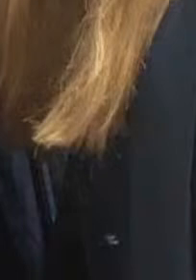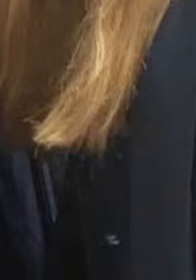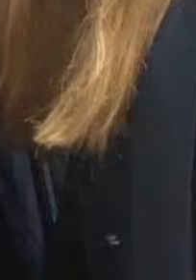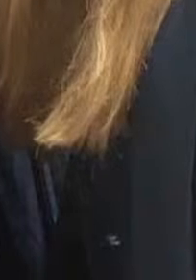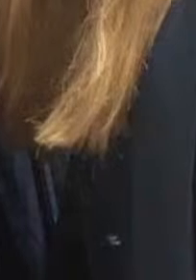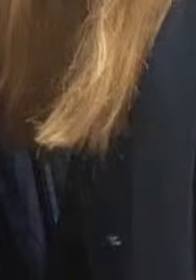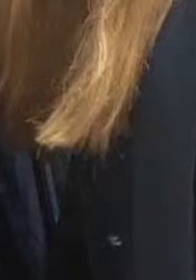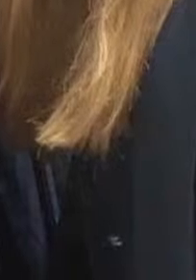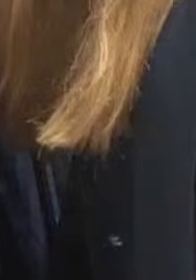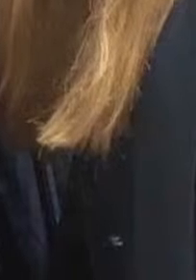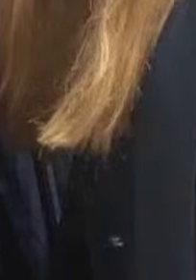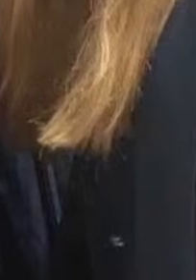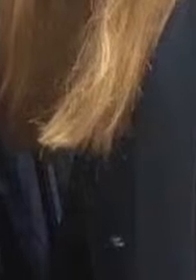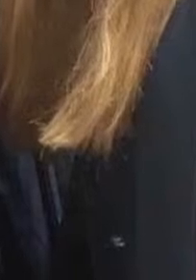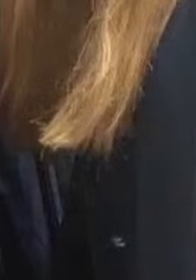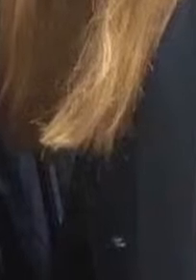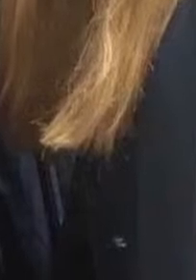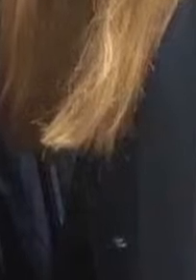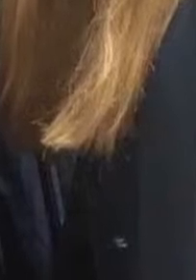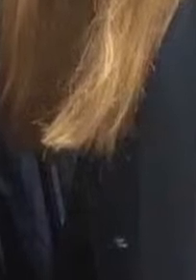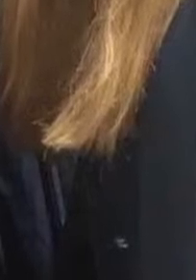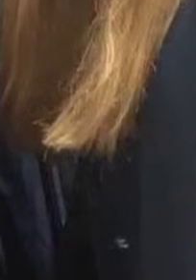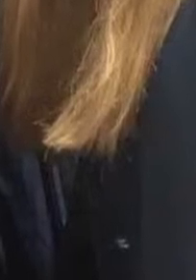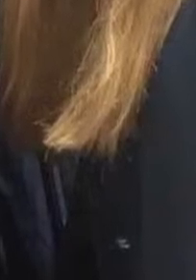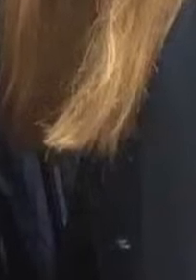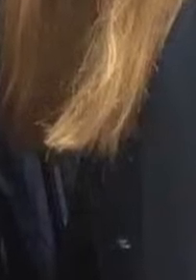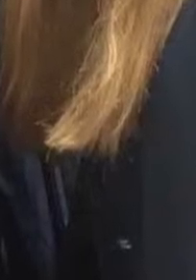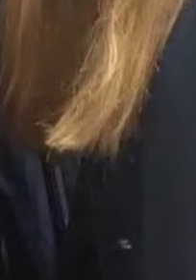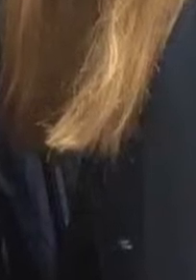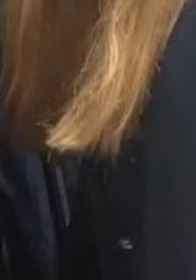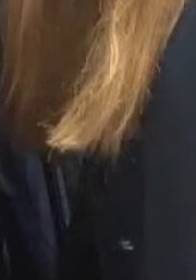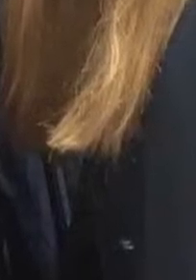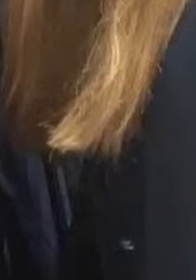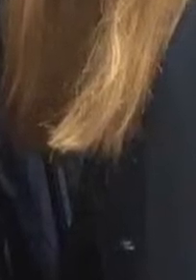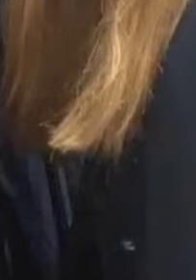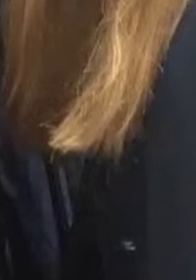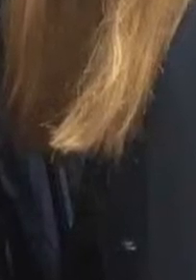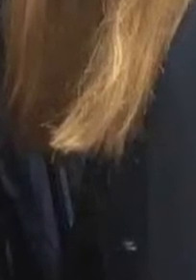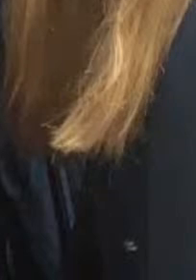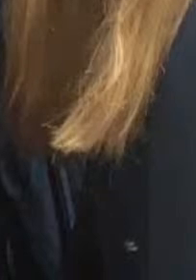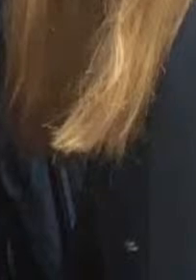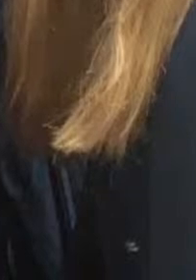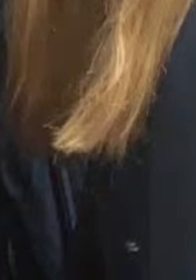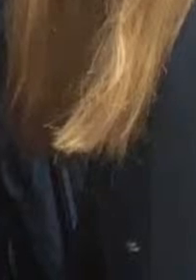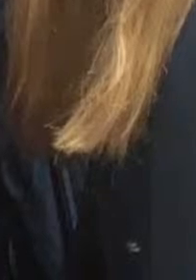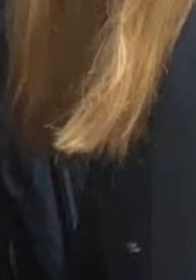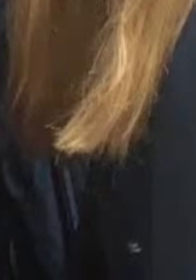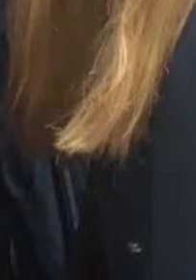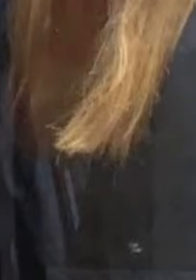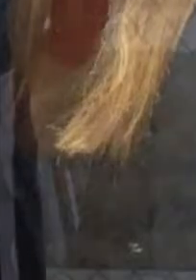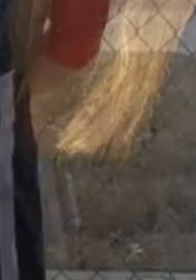Oh, it's gonna be a big night. We're gonna have